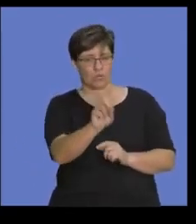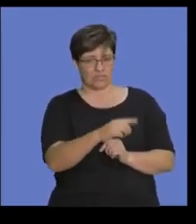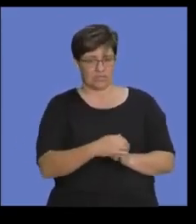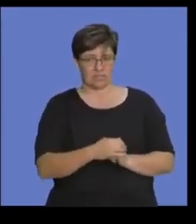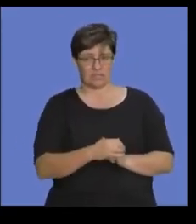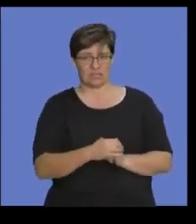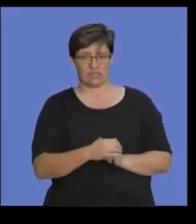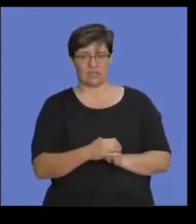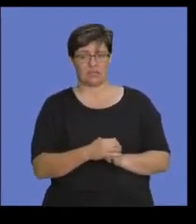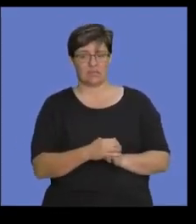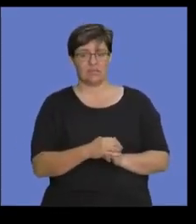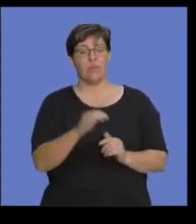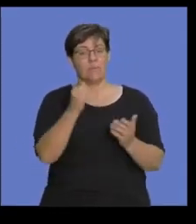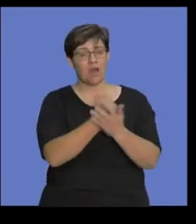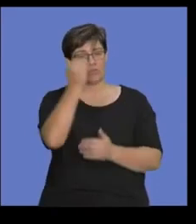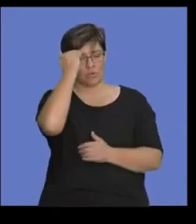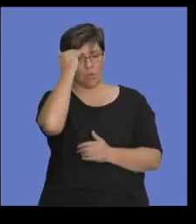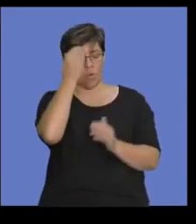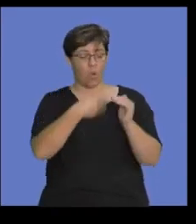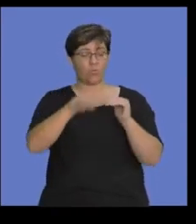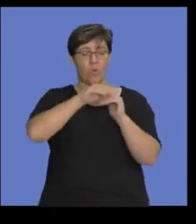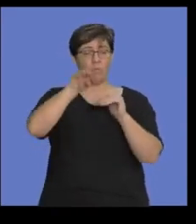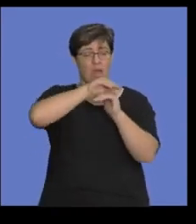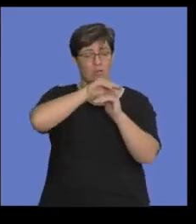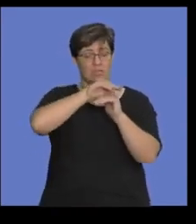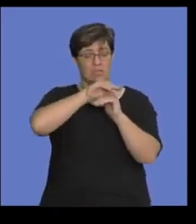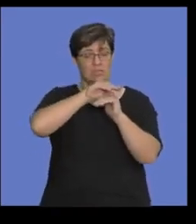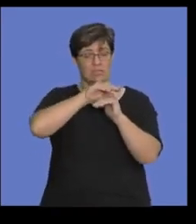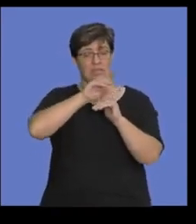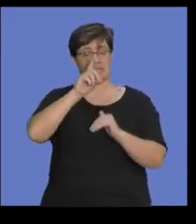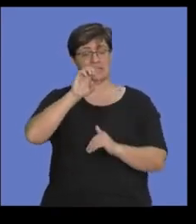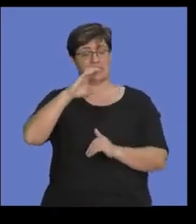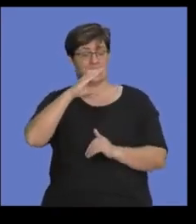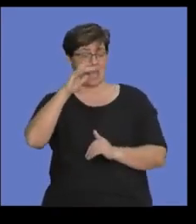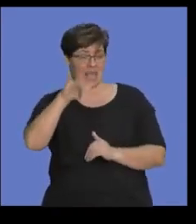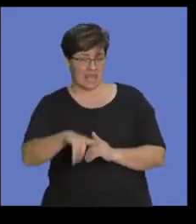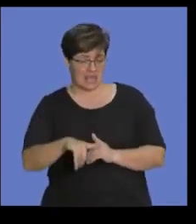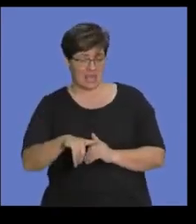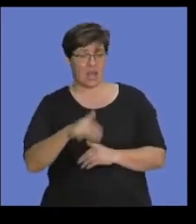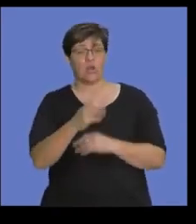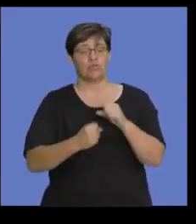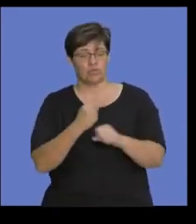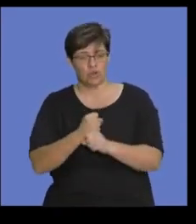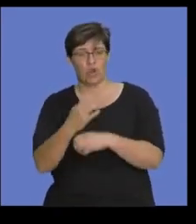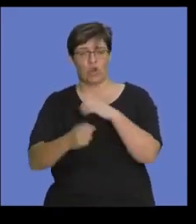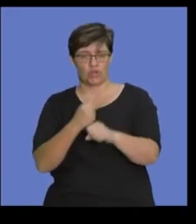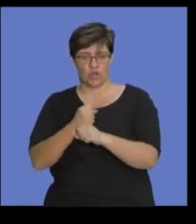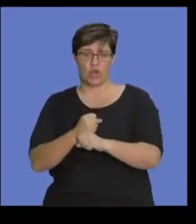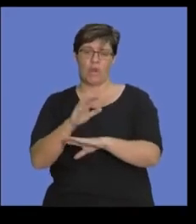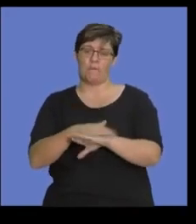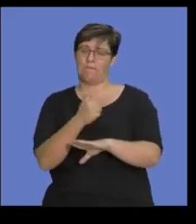actually looked at, you need to know that with compound decay, it's always on an